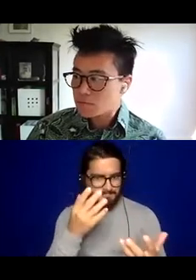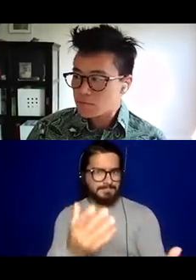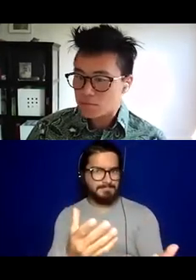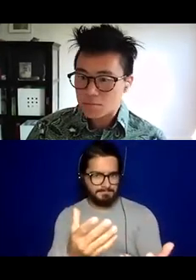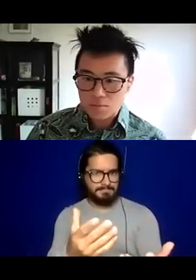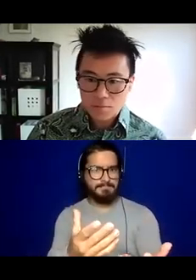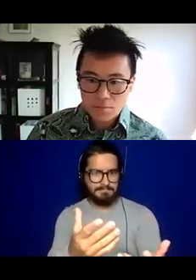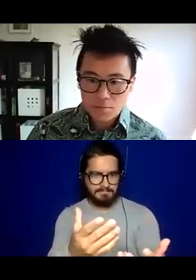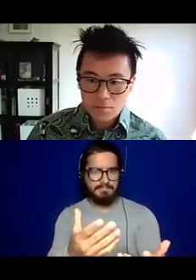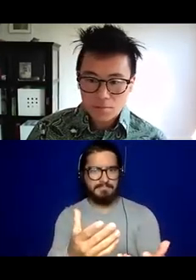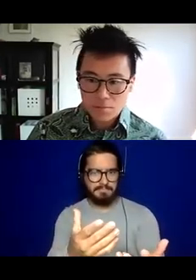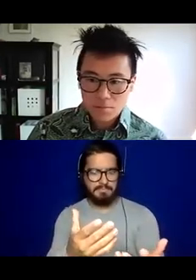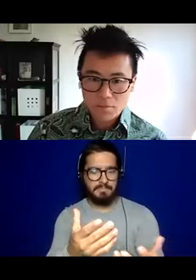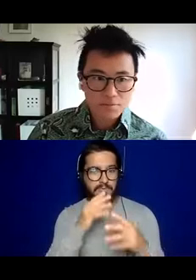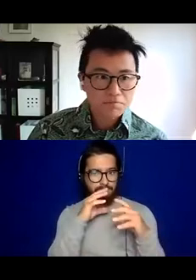confidential.